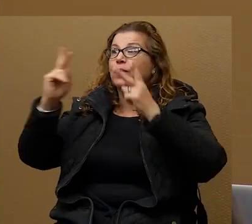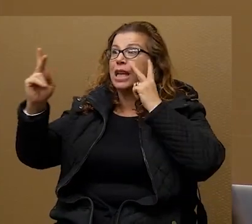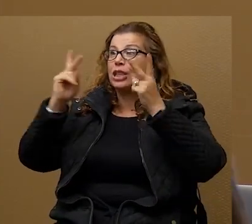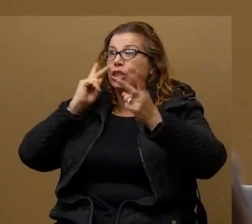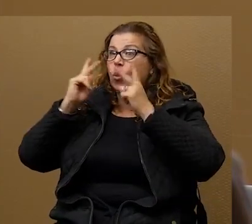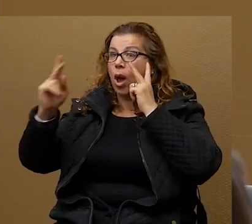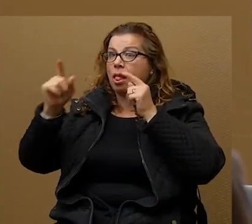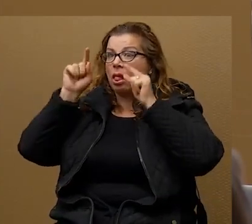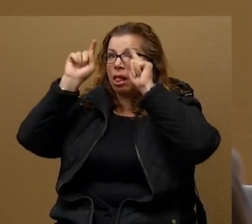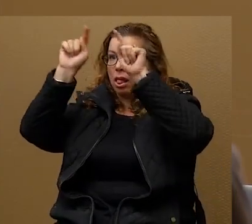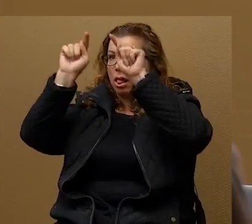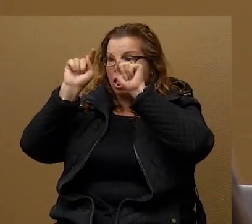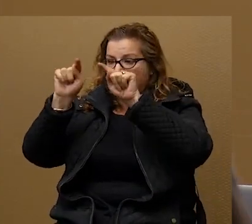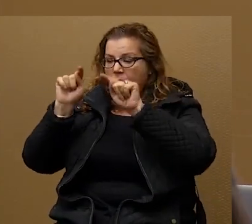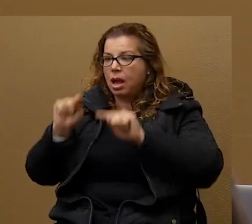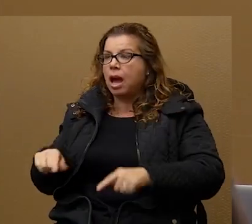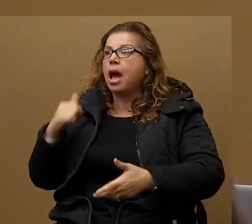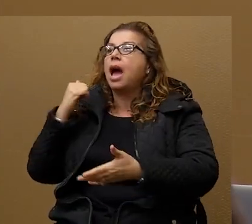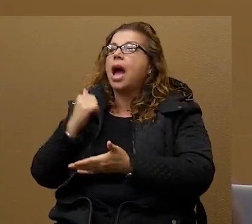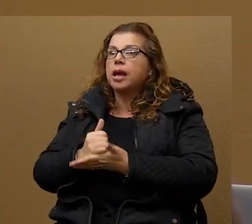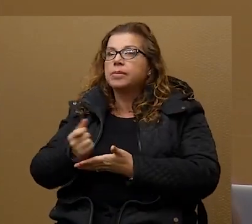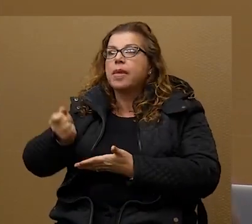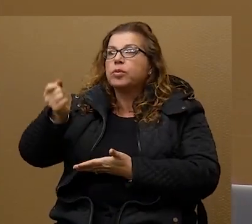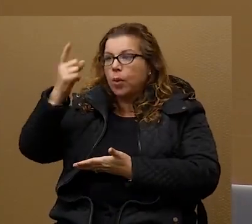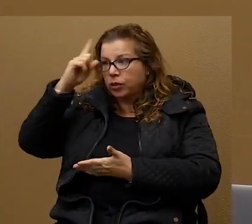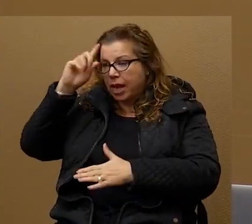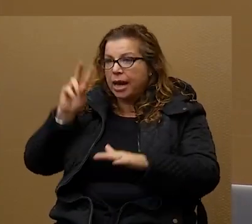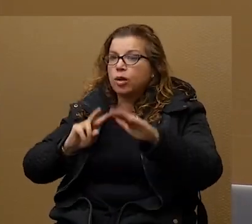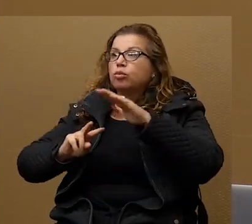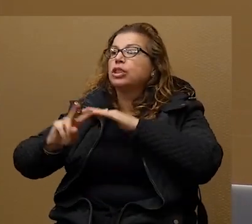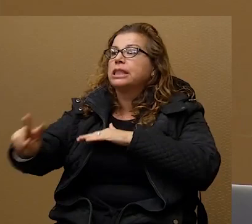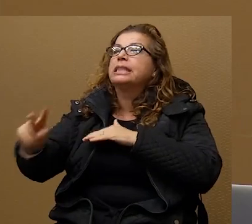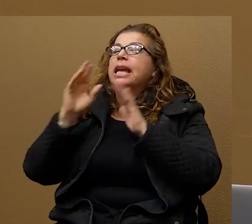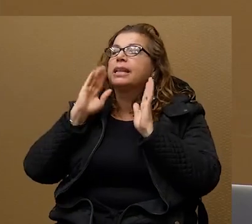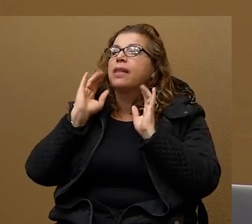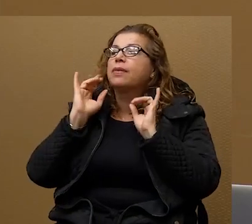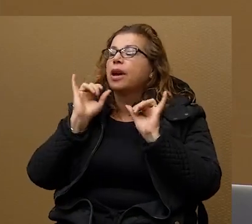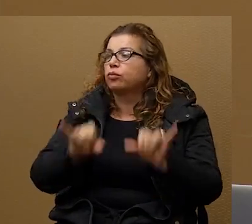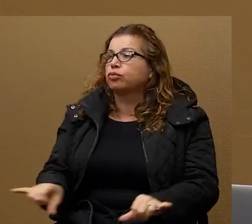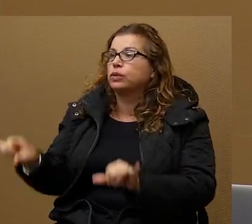more information that makes the routines more predictable, and it helps the